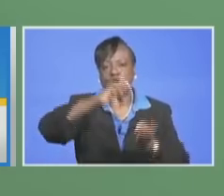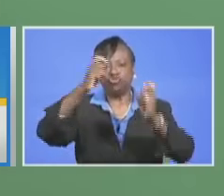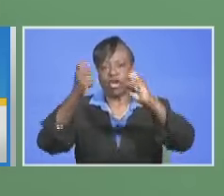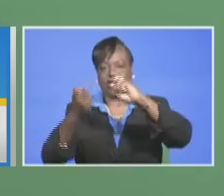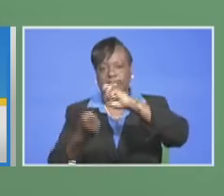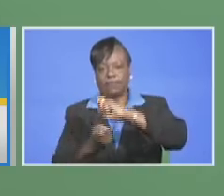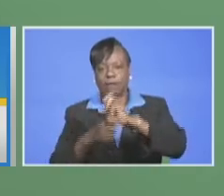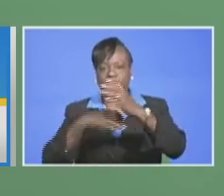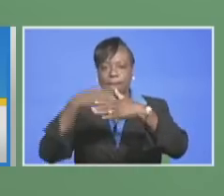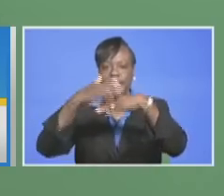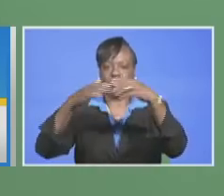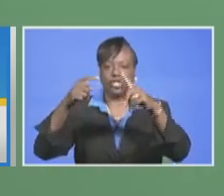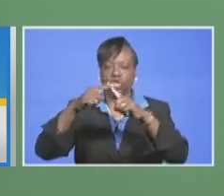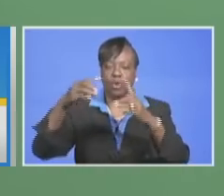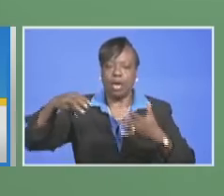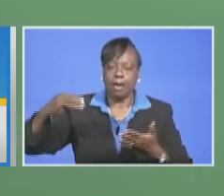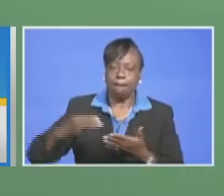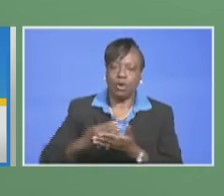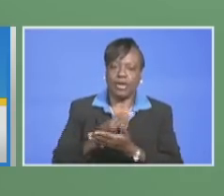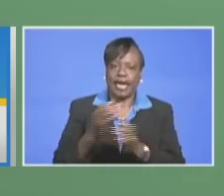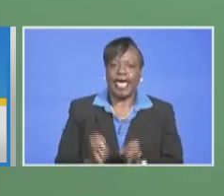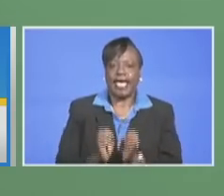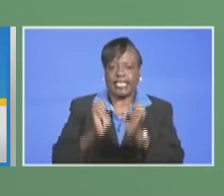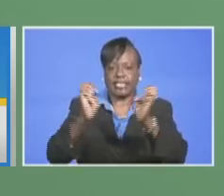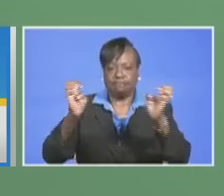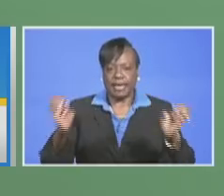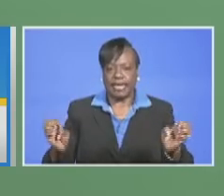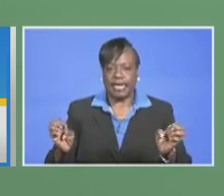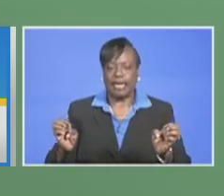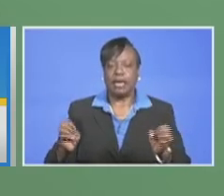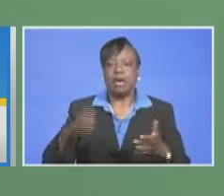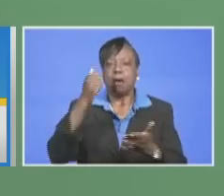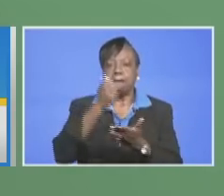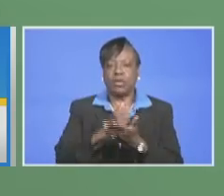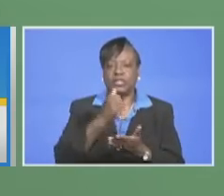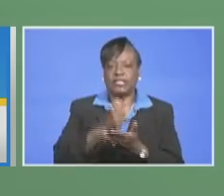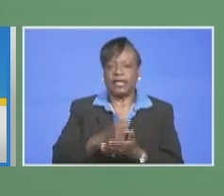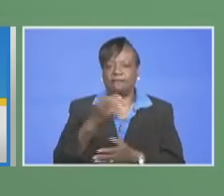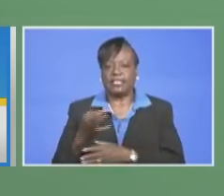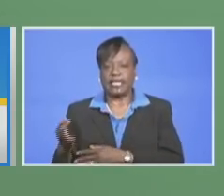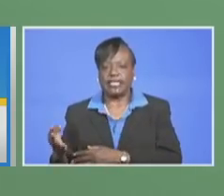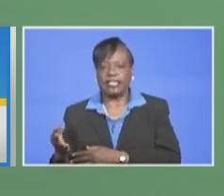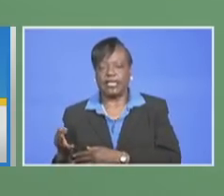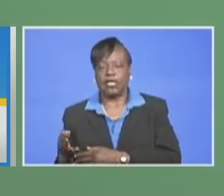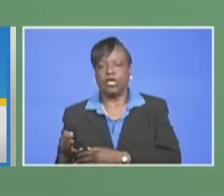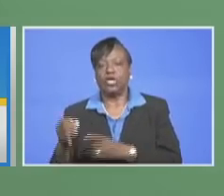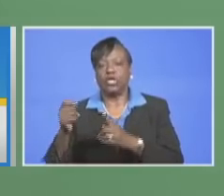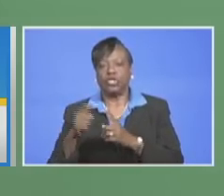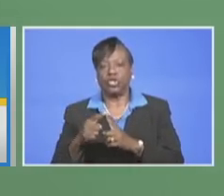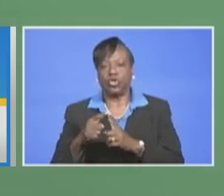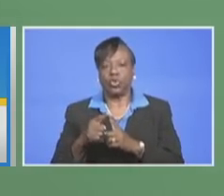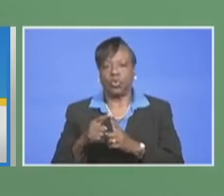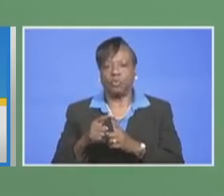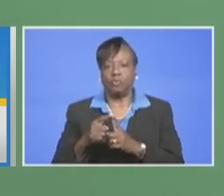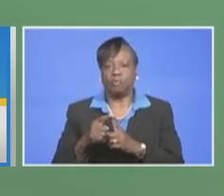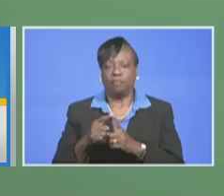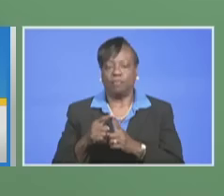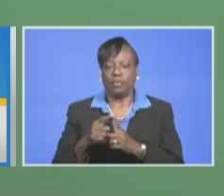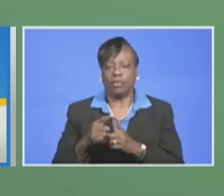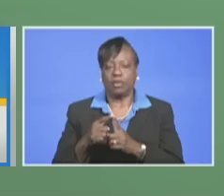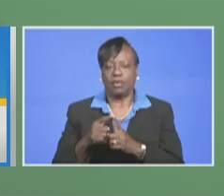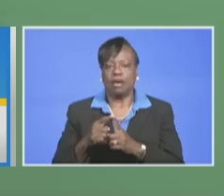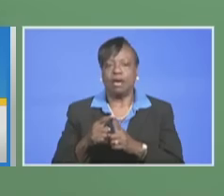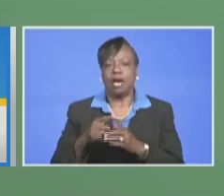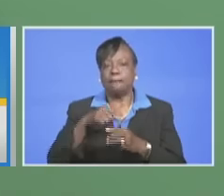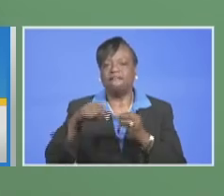a modernized, expanded postal facility to the tune of in excess of